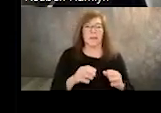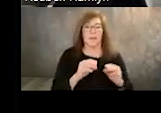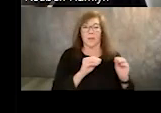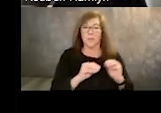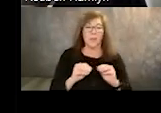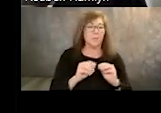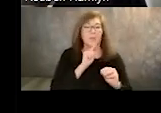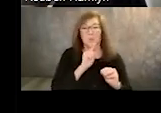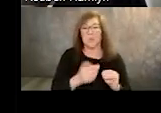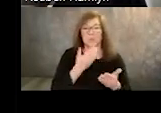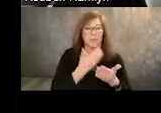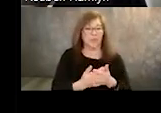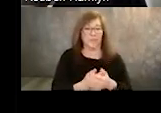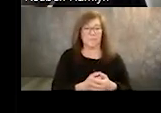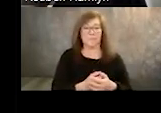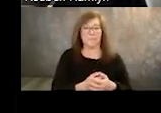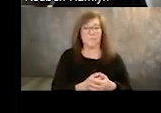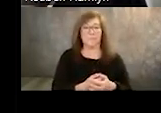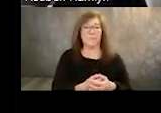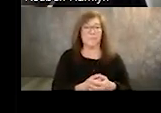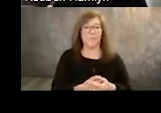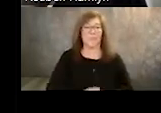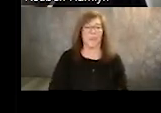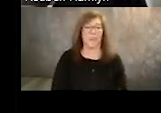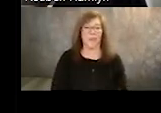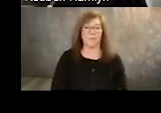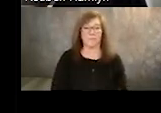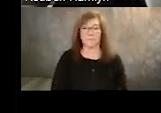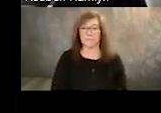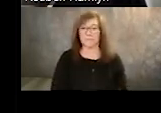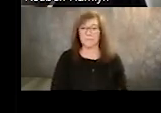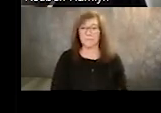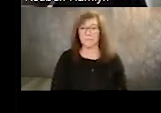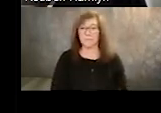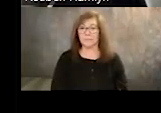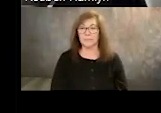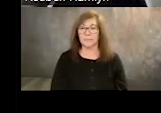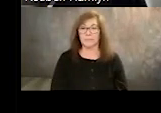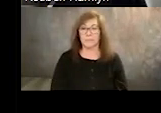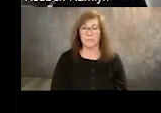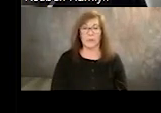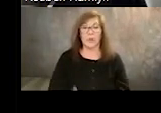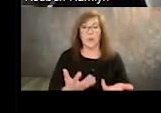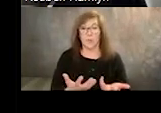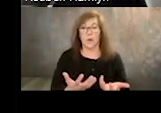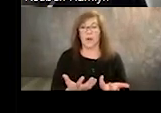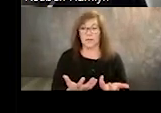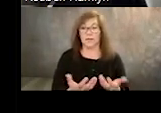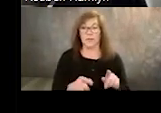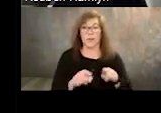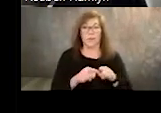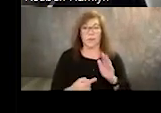particularly good either. we wanted as well to